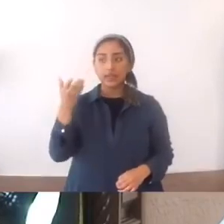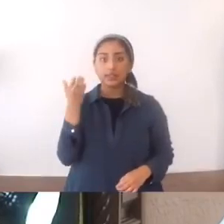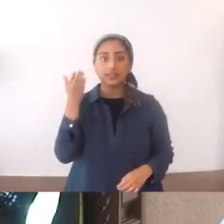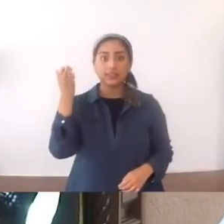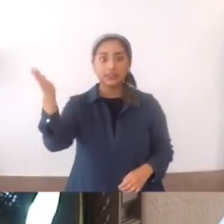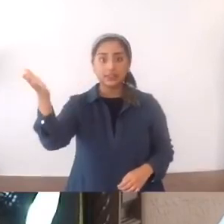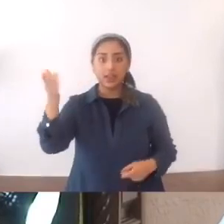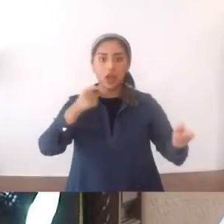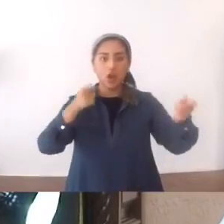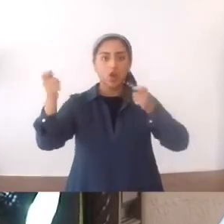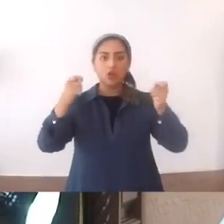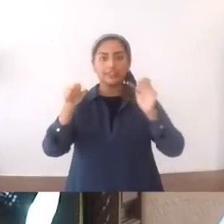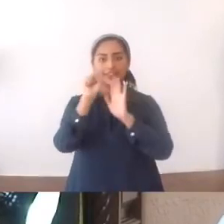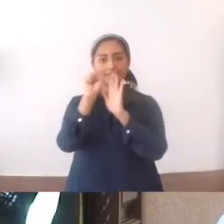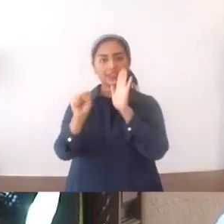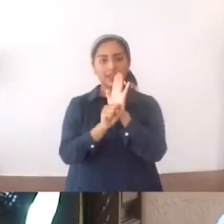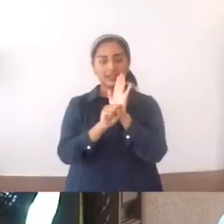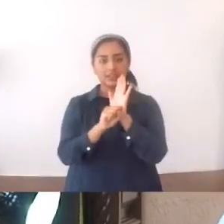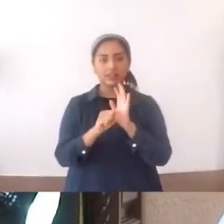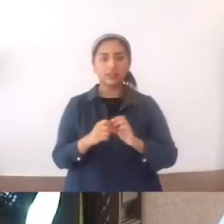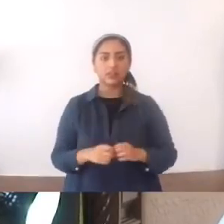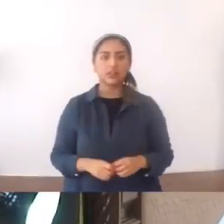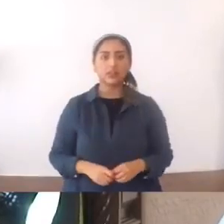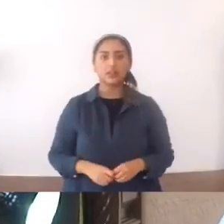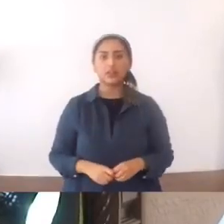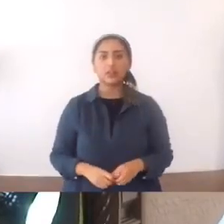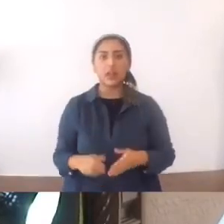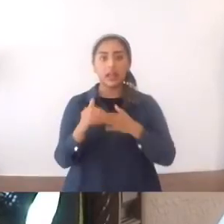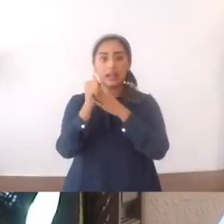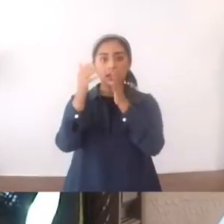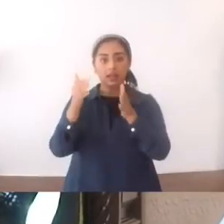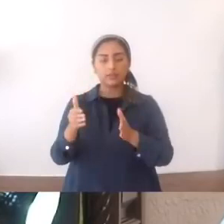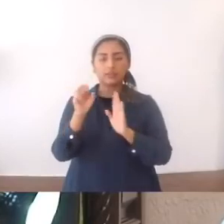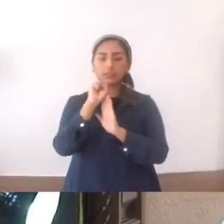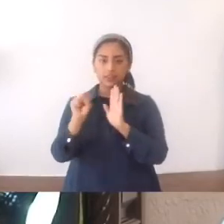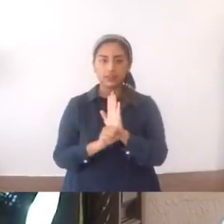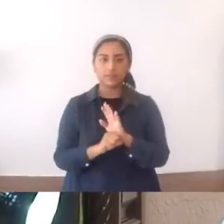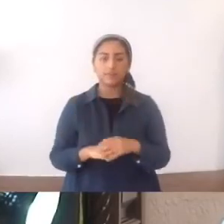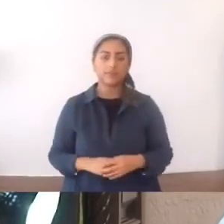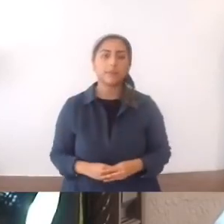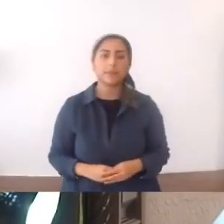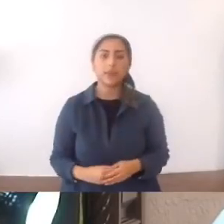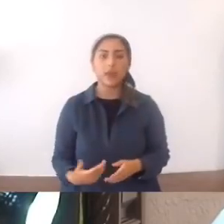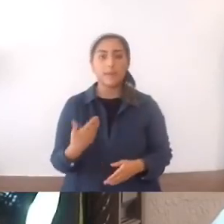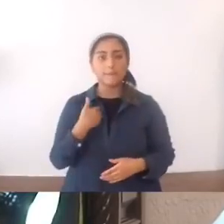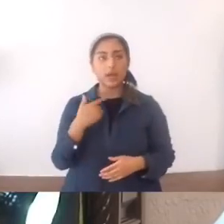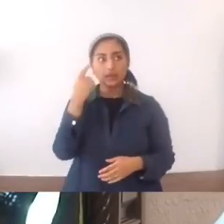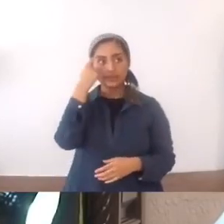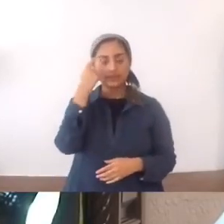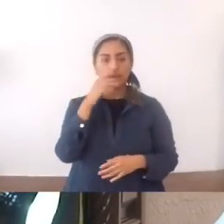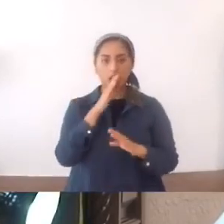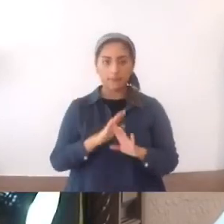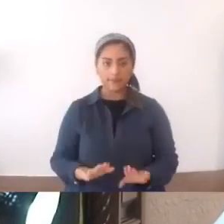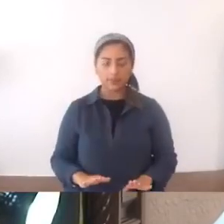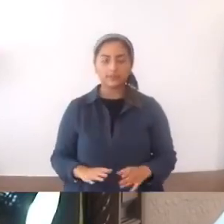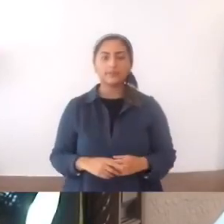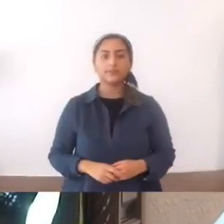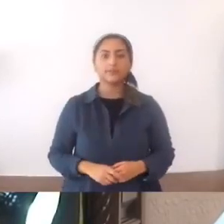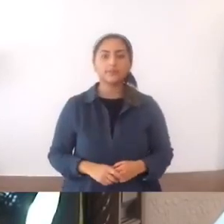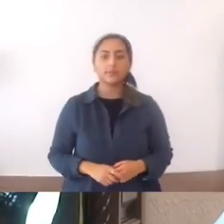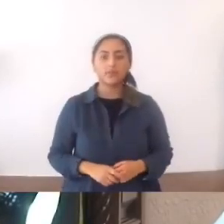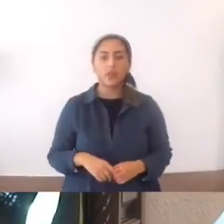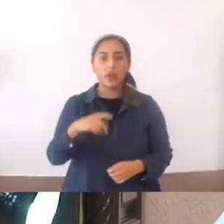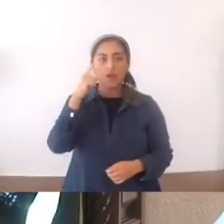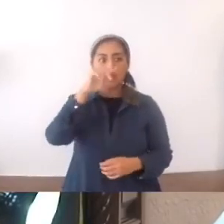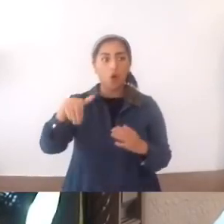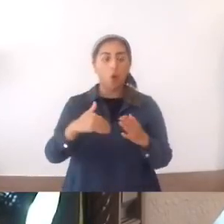of porque es bullets un jefe de Estado. because they are the leader of a state. Entonces, mi humilde opinión, So they,